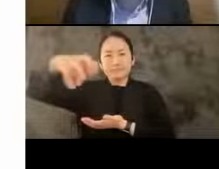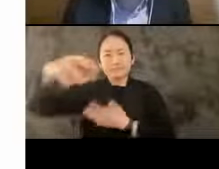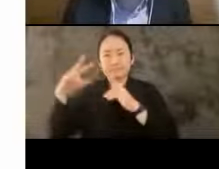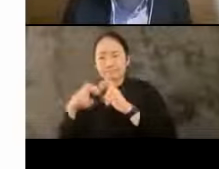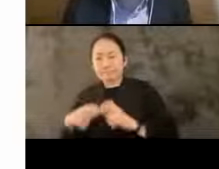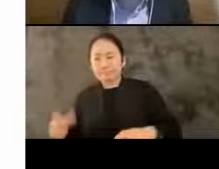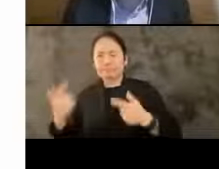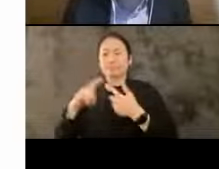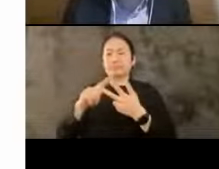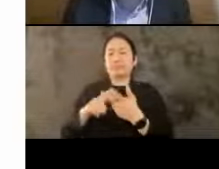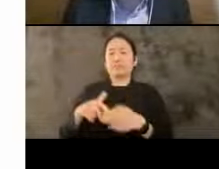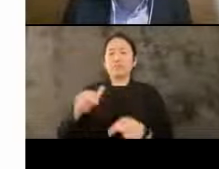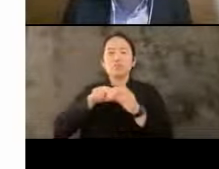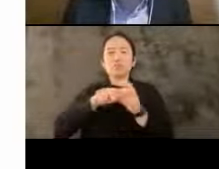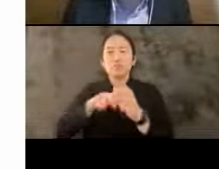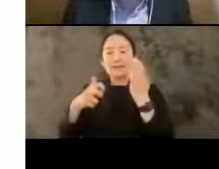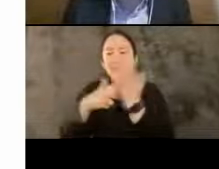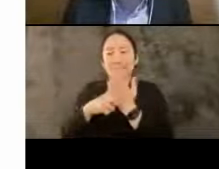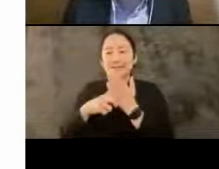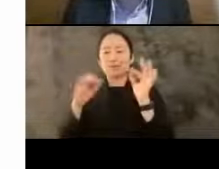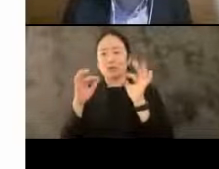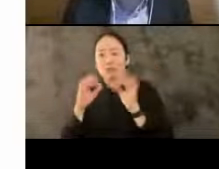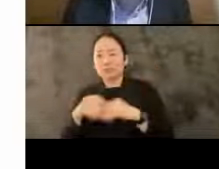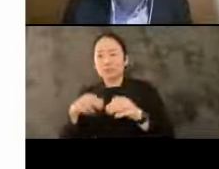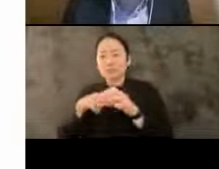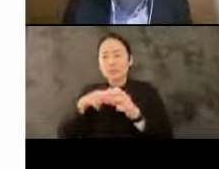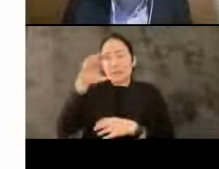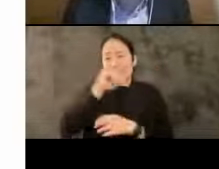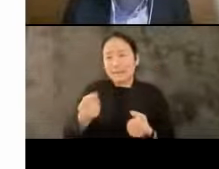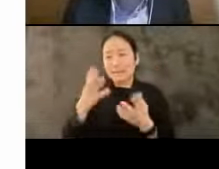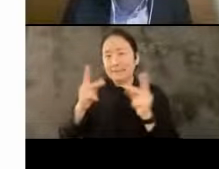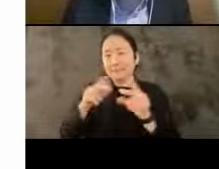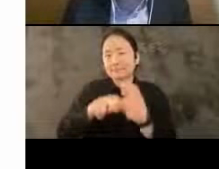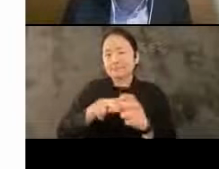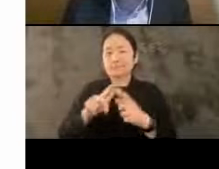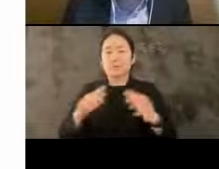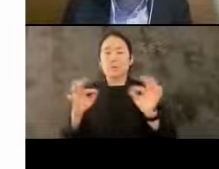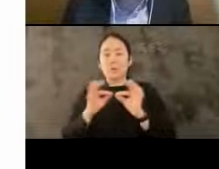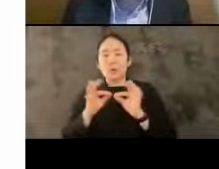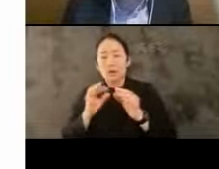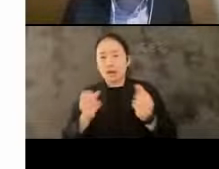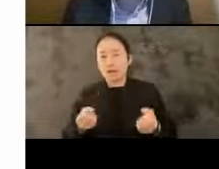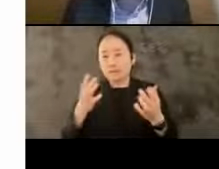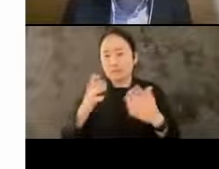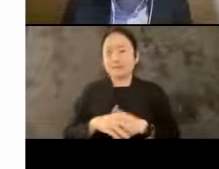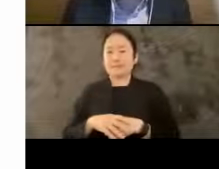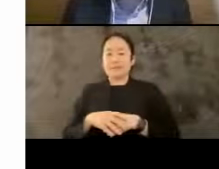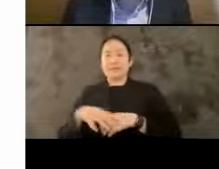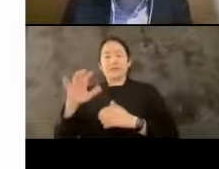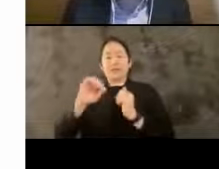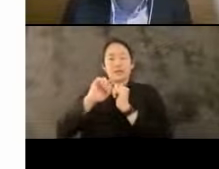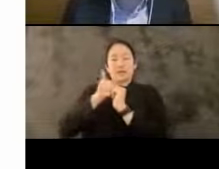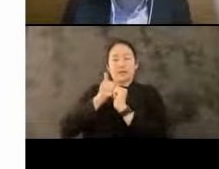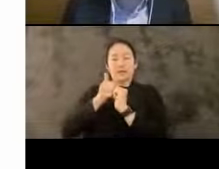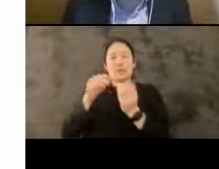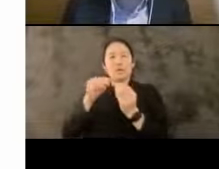estimates, and then a high level environmental evaluation. So this is not the environmental review process that will be done in